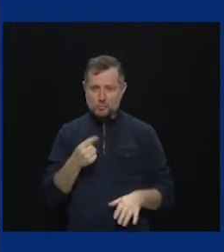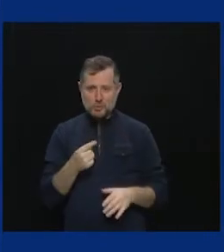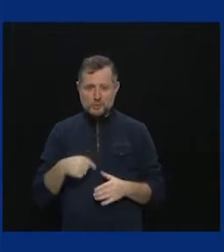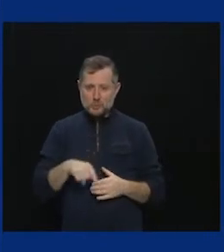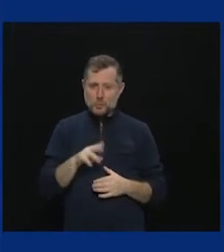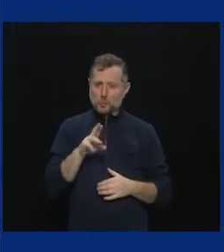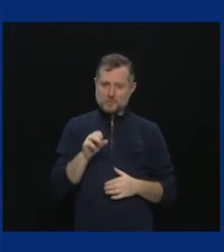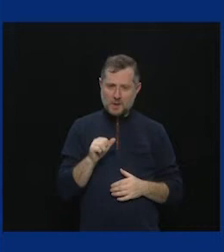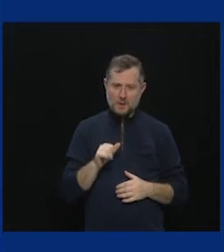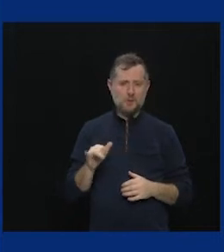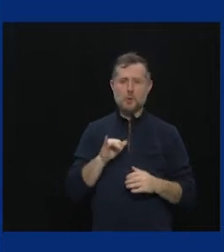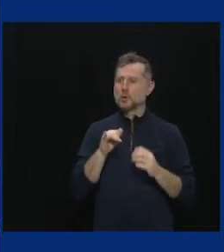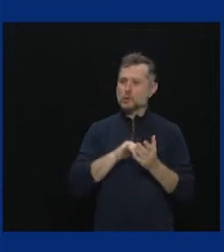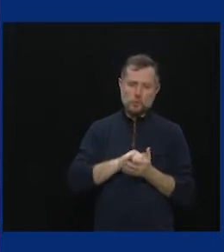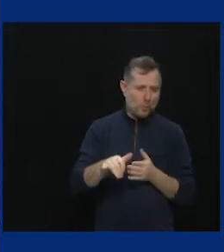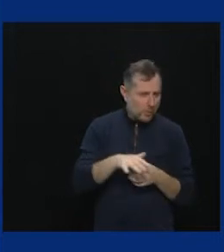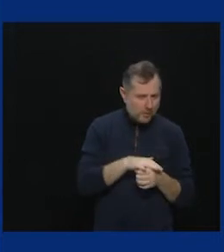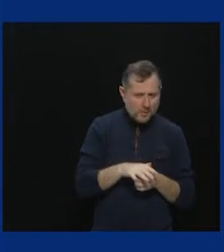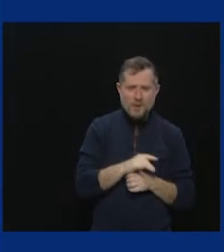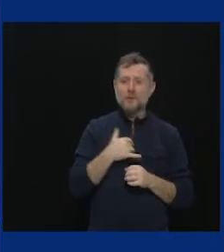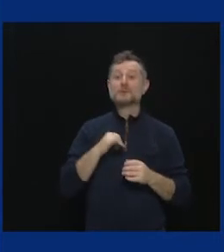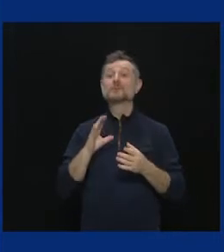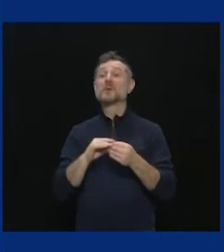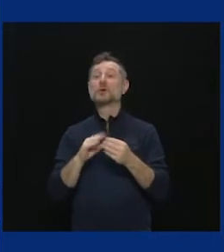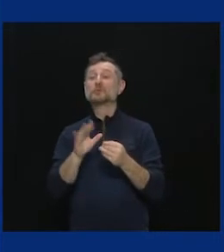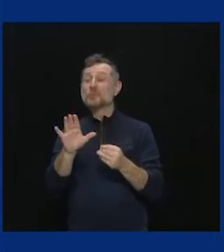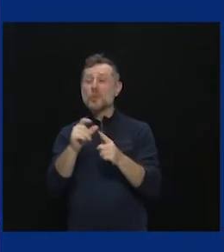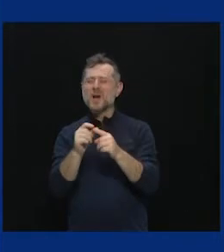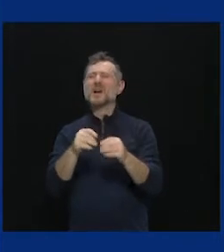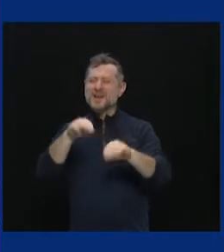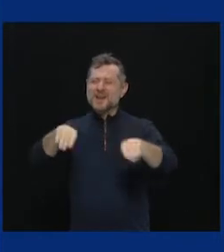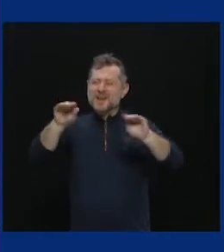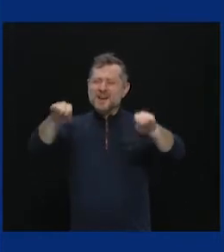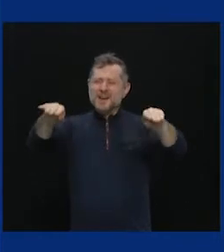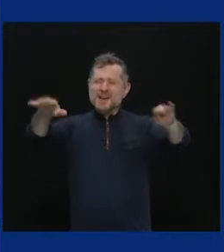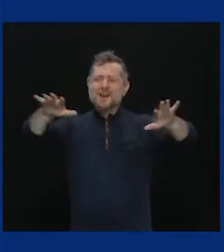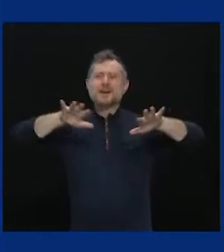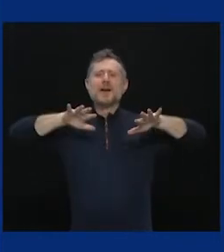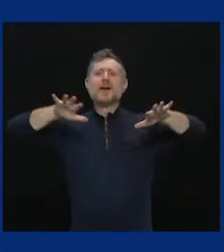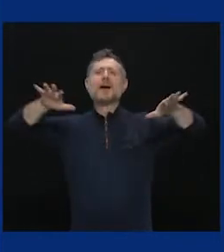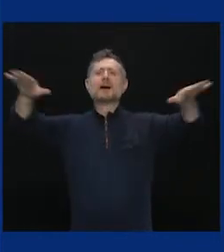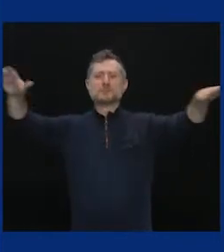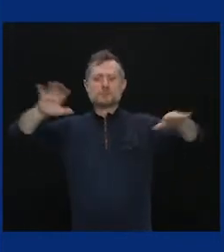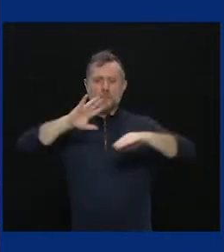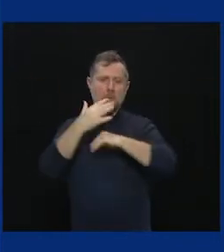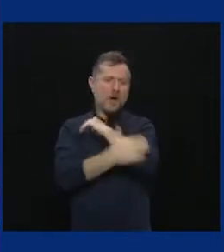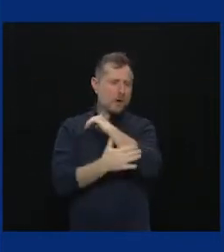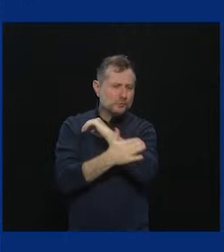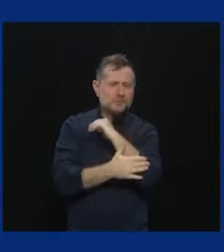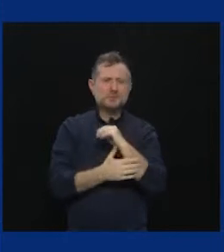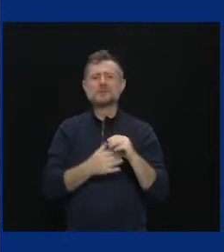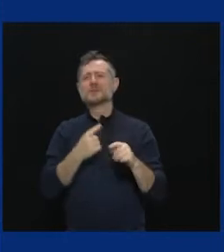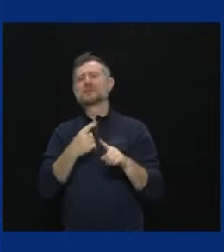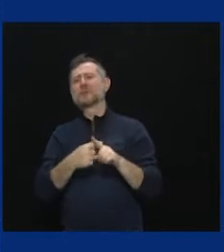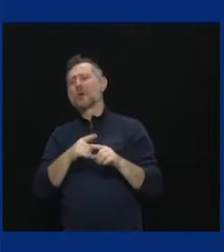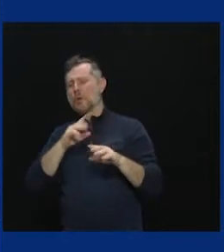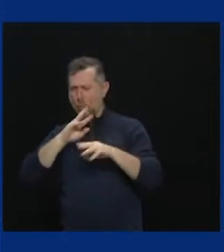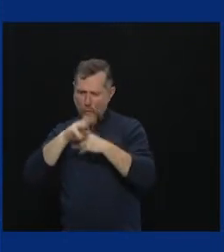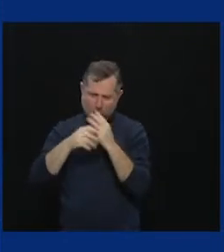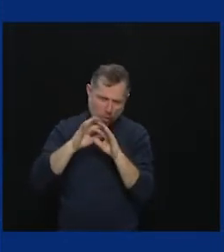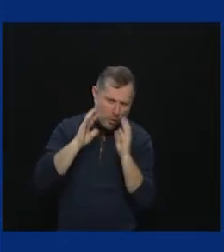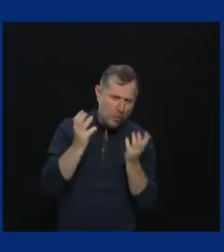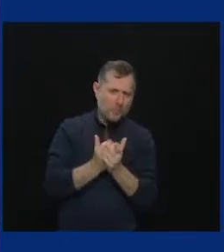taking our message to Europe and select countries across the globe to make sure they see